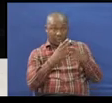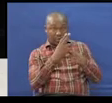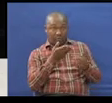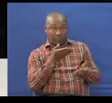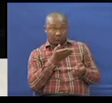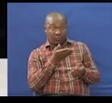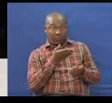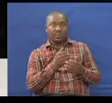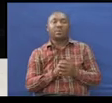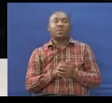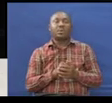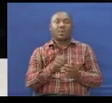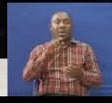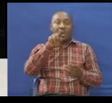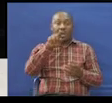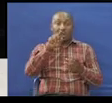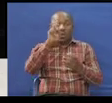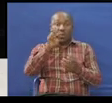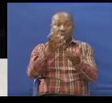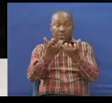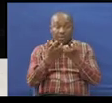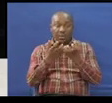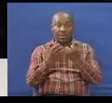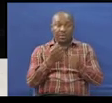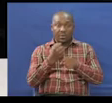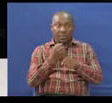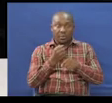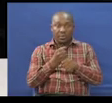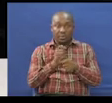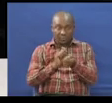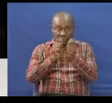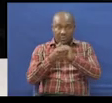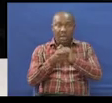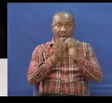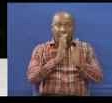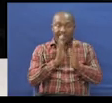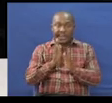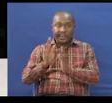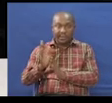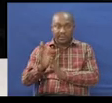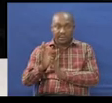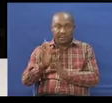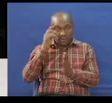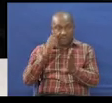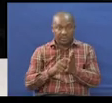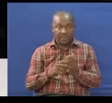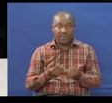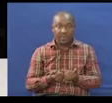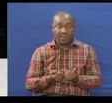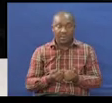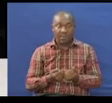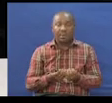equation. What you need to do, write it in a form. Rearrange. Upon rearranging this equation here, you